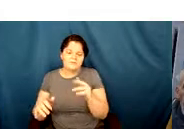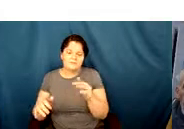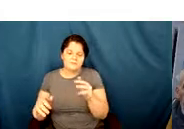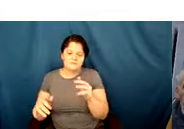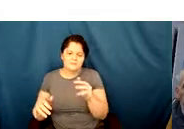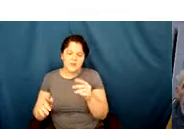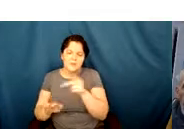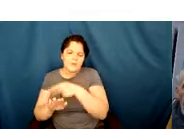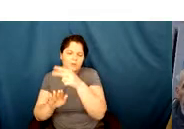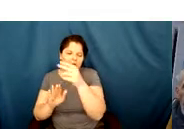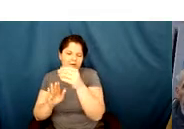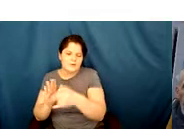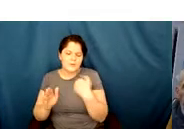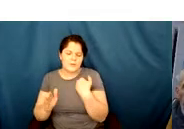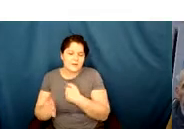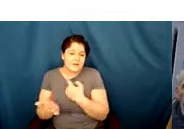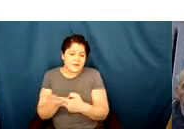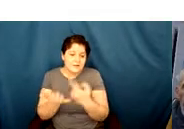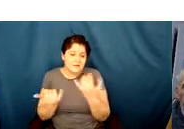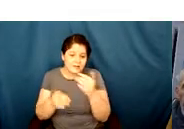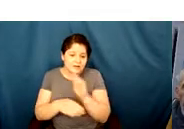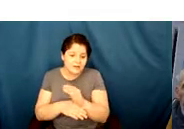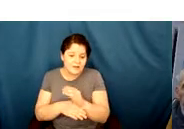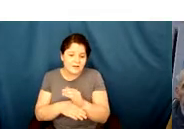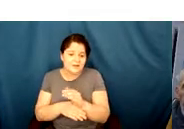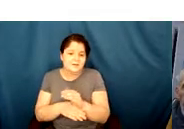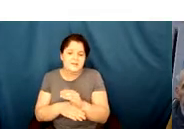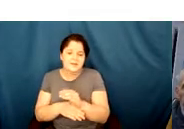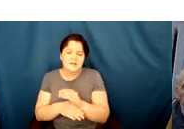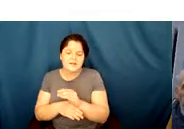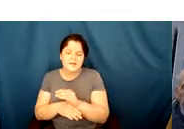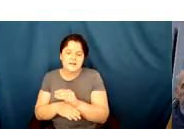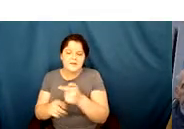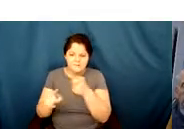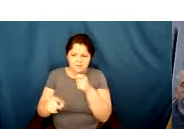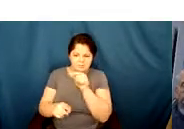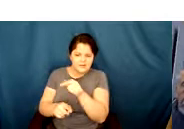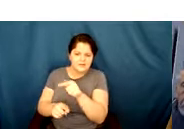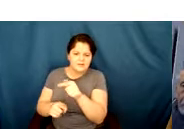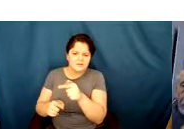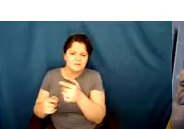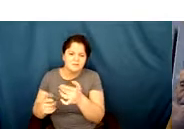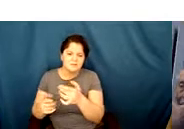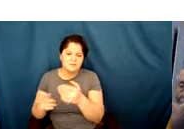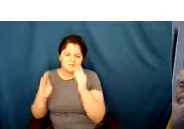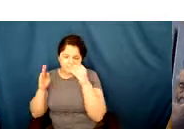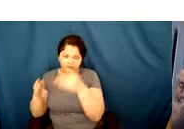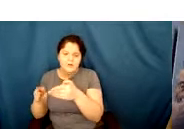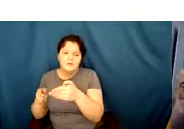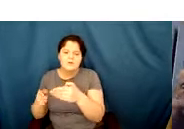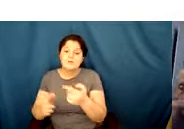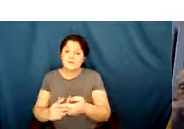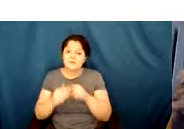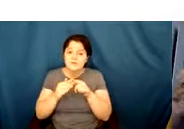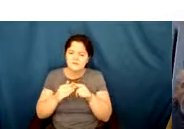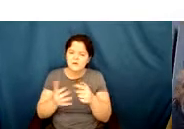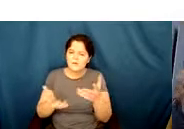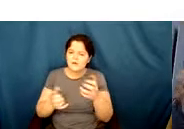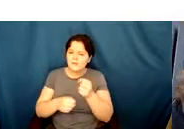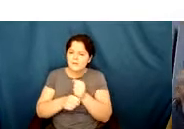the project we're here to talk about tonight is a result of those efforts. So to start off, I want to make sure we all know what